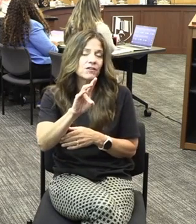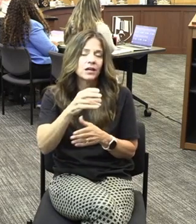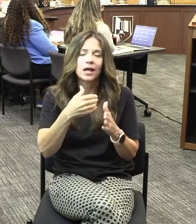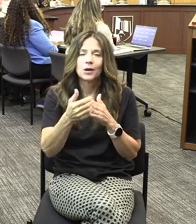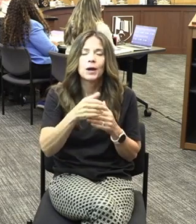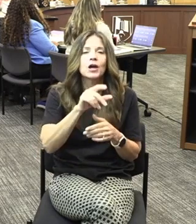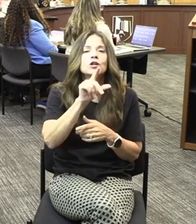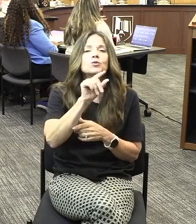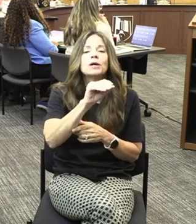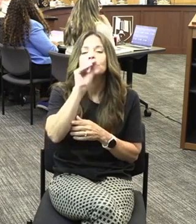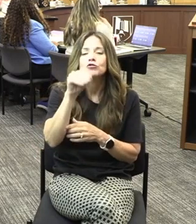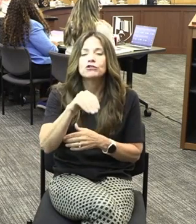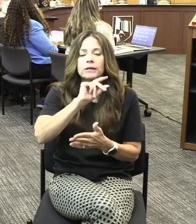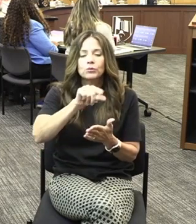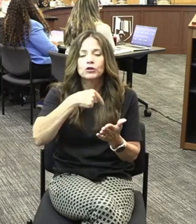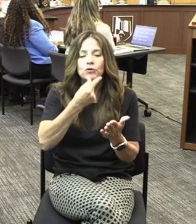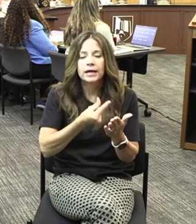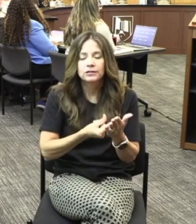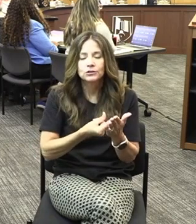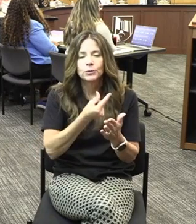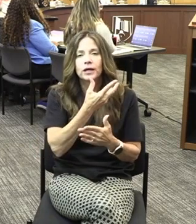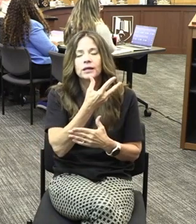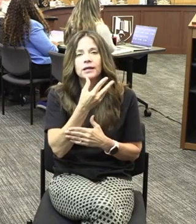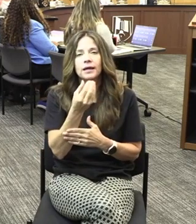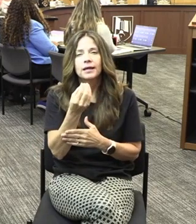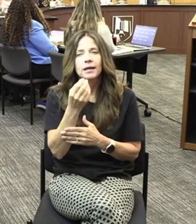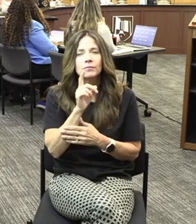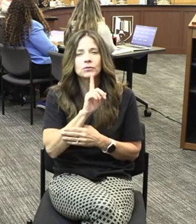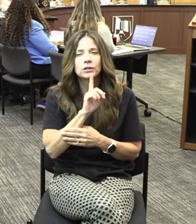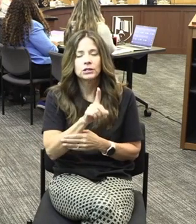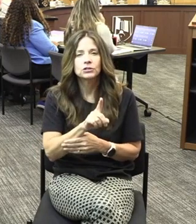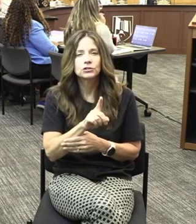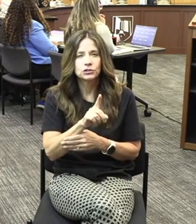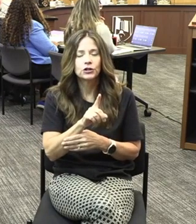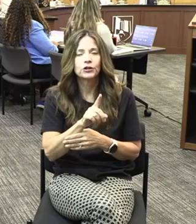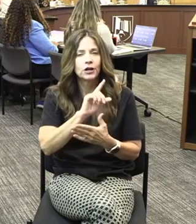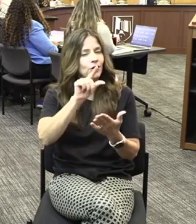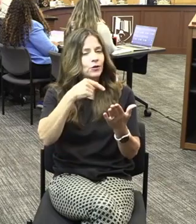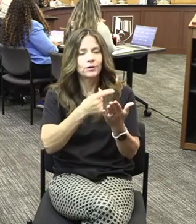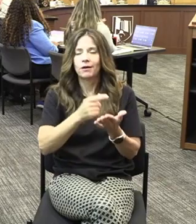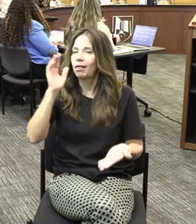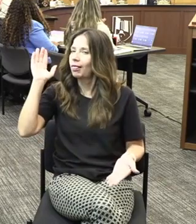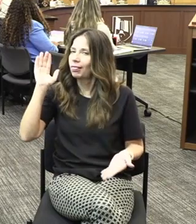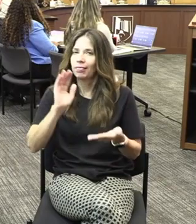20% of those were graduating. I'm pretty sure their commencement was way less